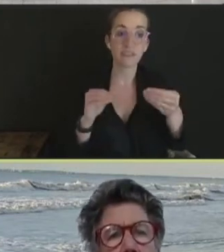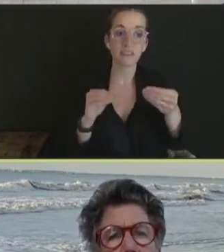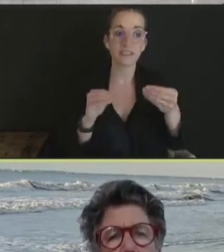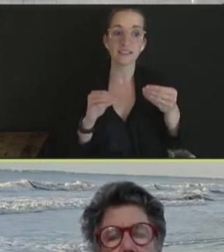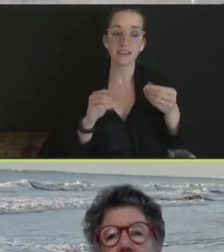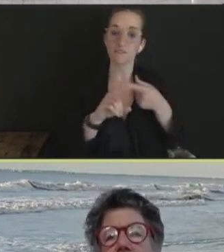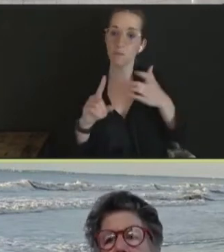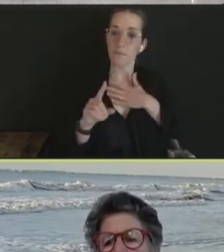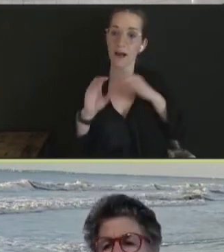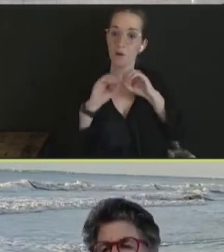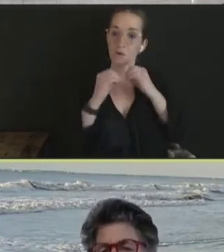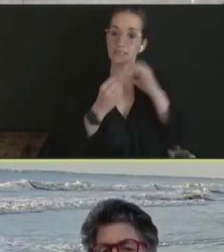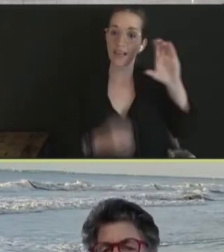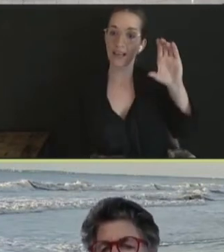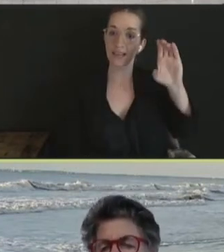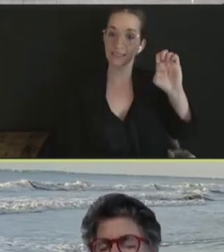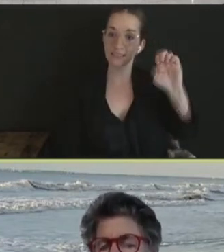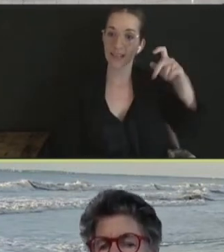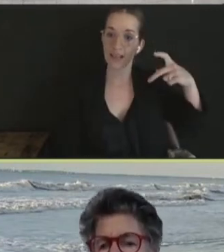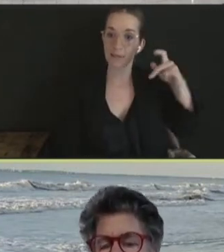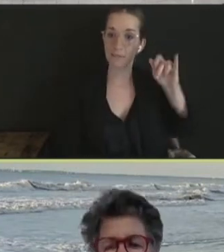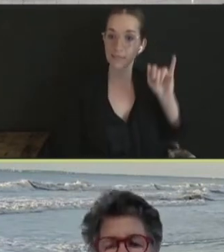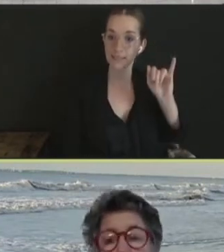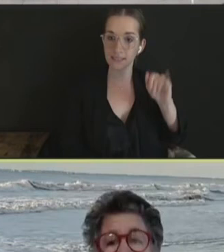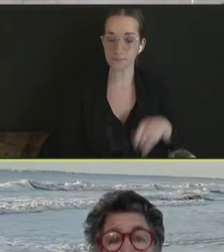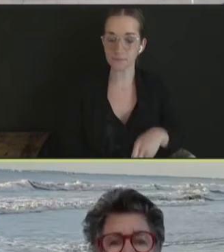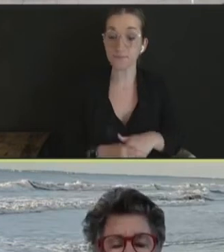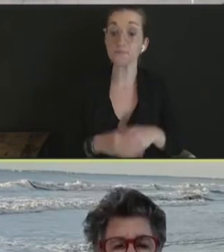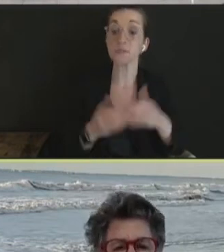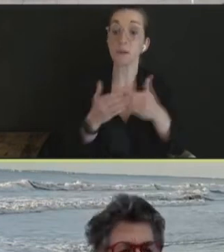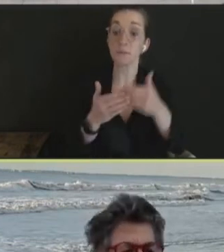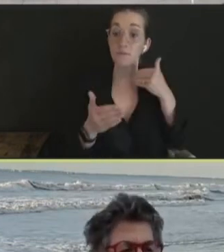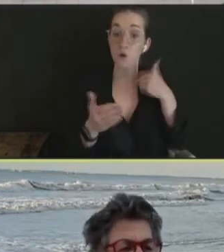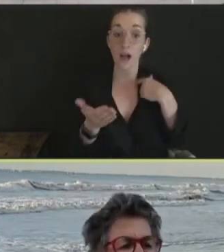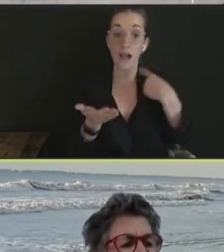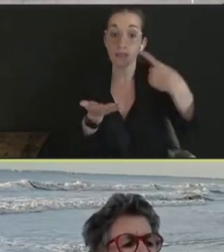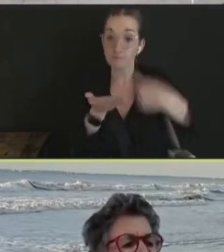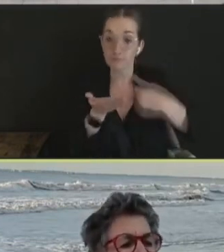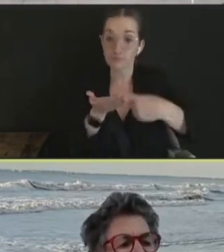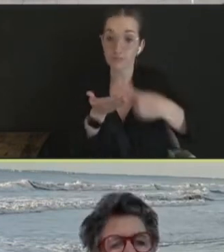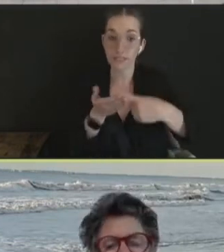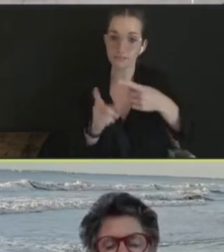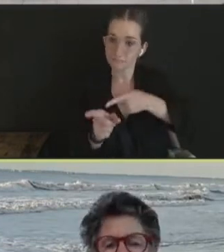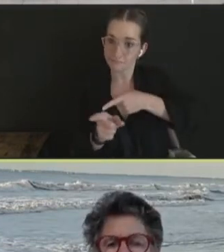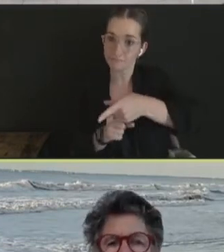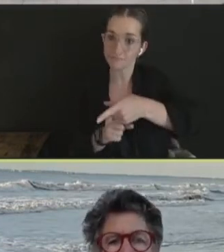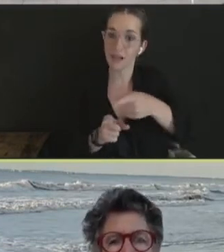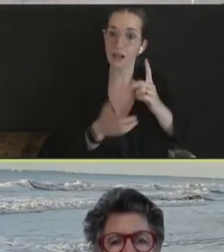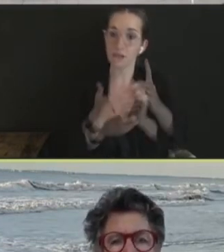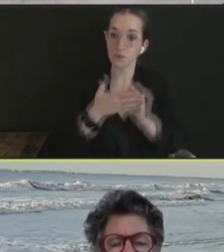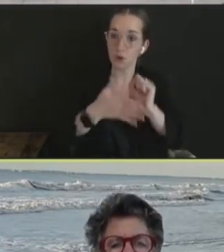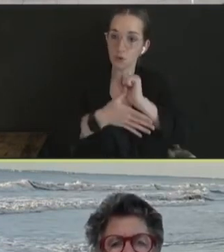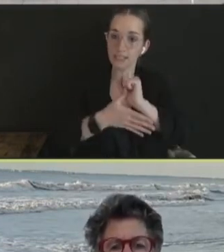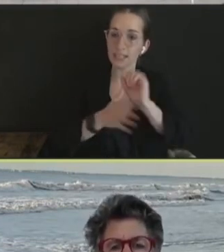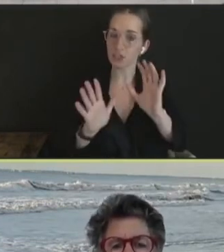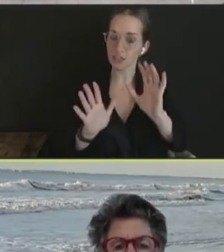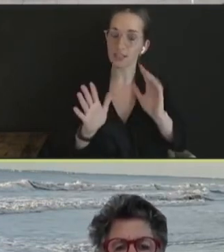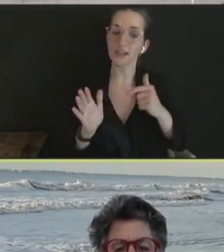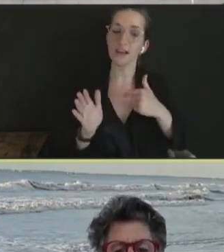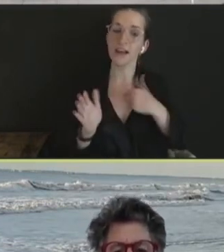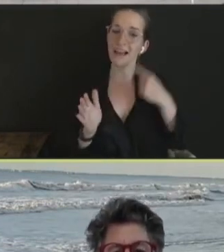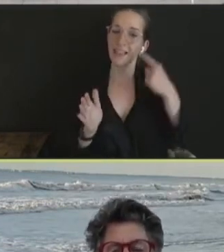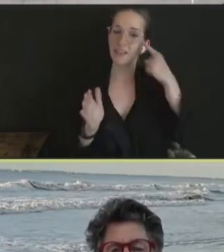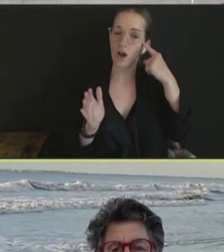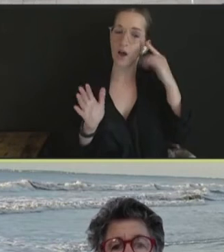talk specifically about prioritization per se, I thought it might just be useful to sort of